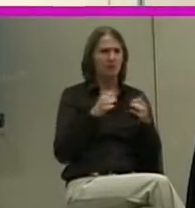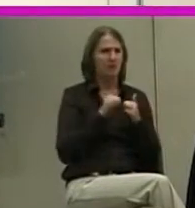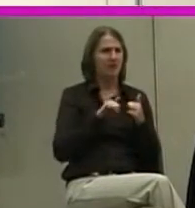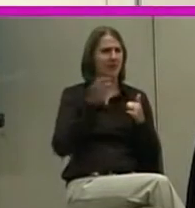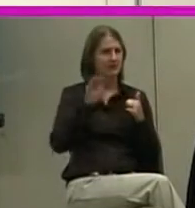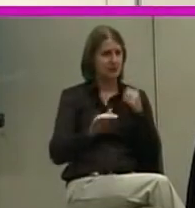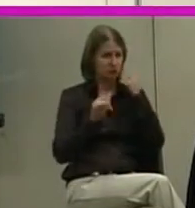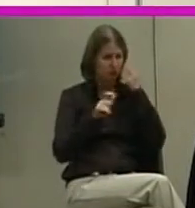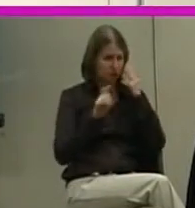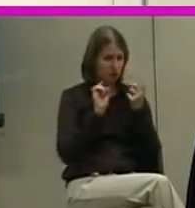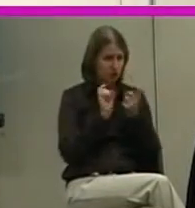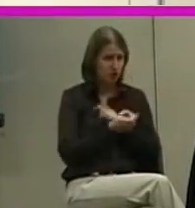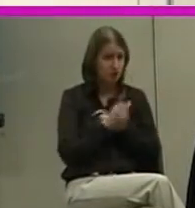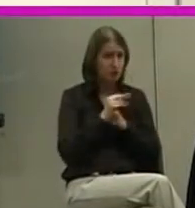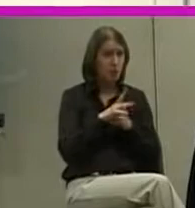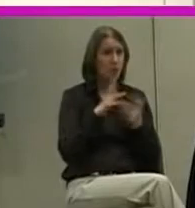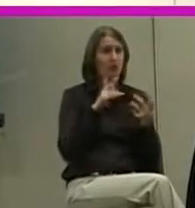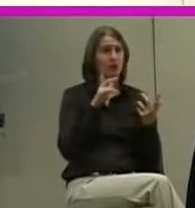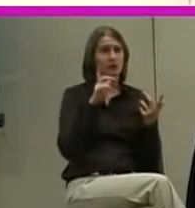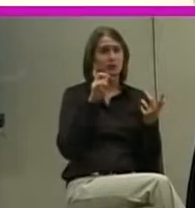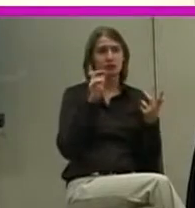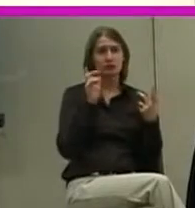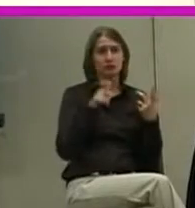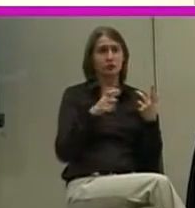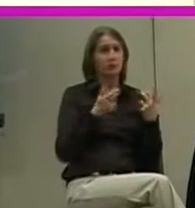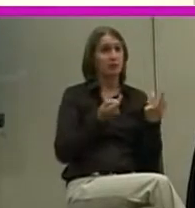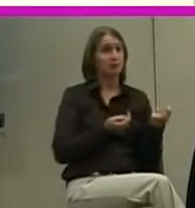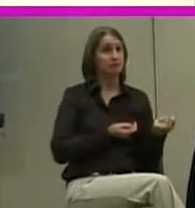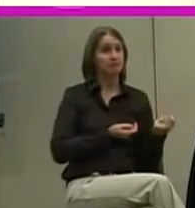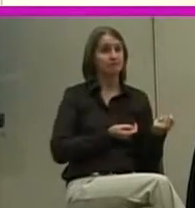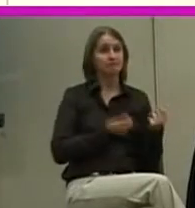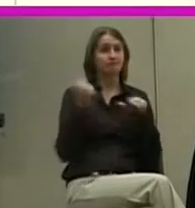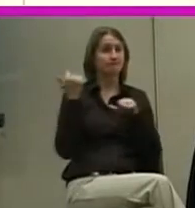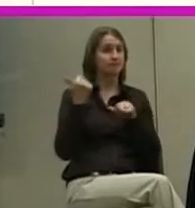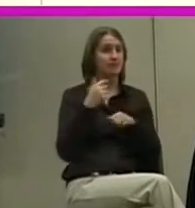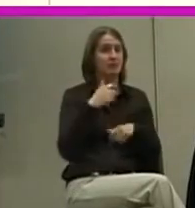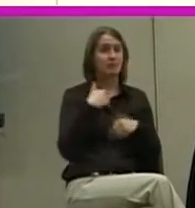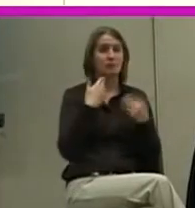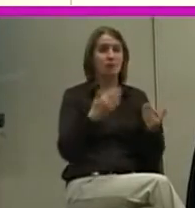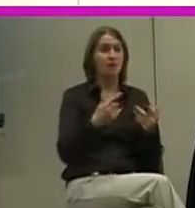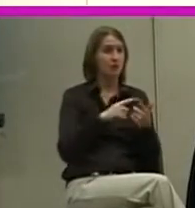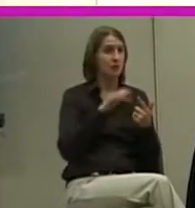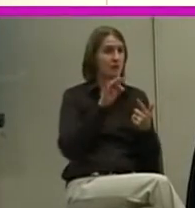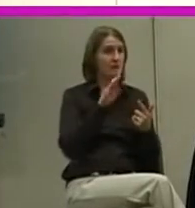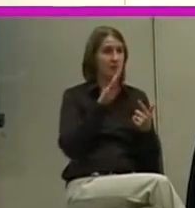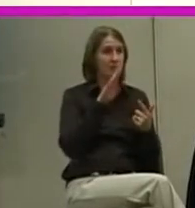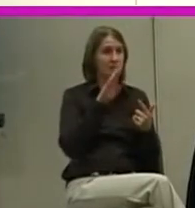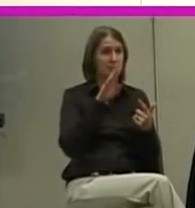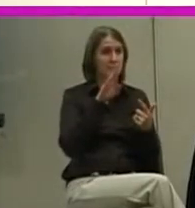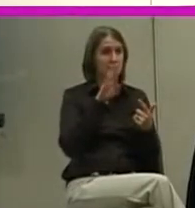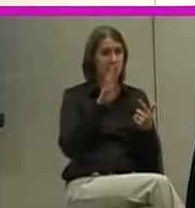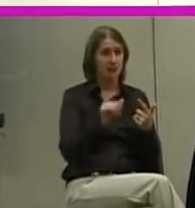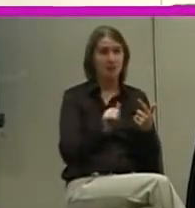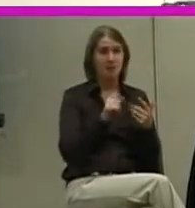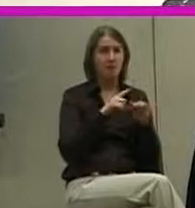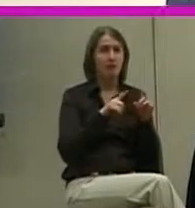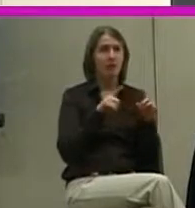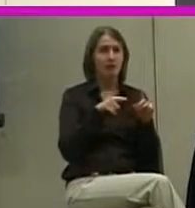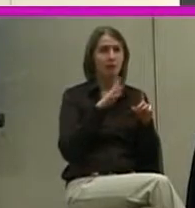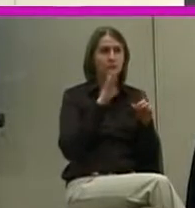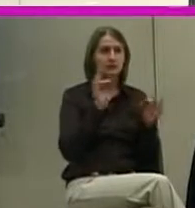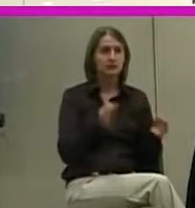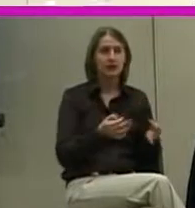change it, or should we punt and move on to the FBA? But they'll be the ones that decide.